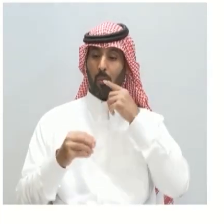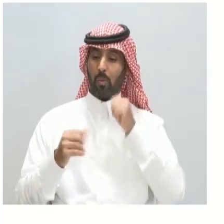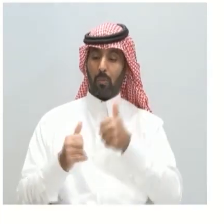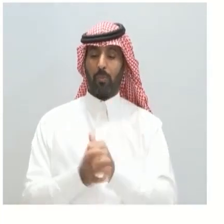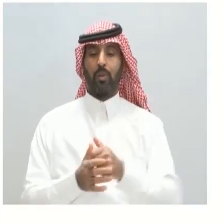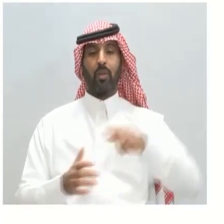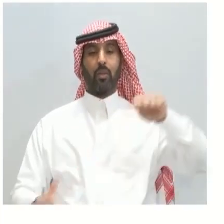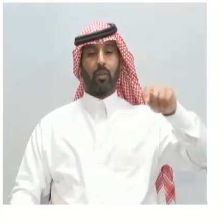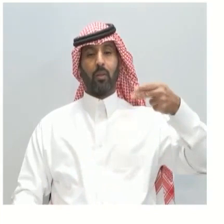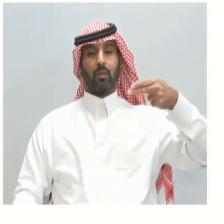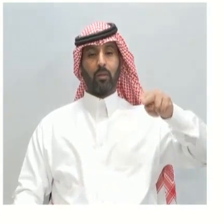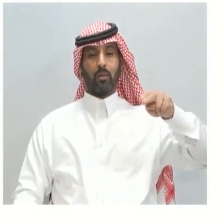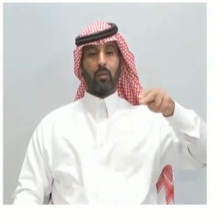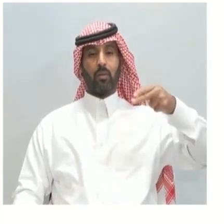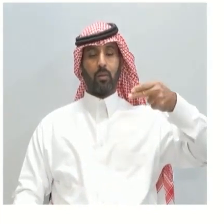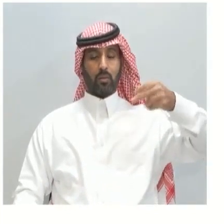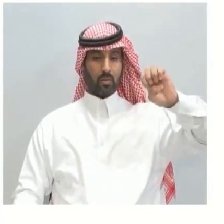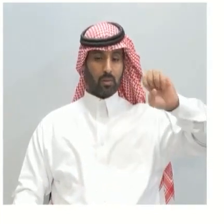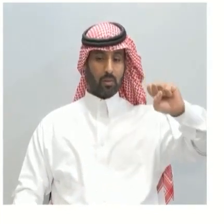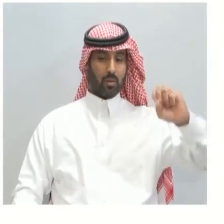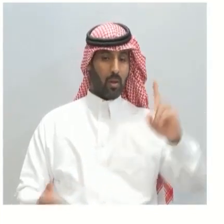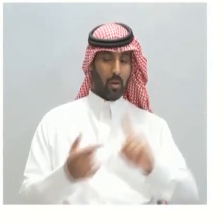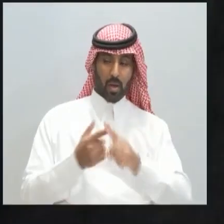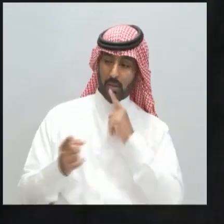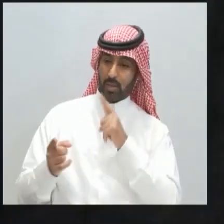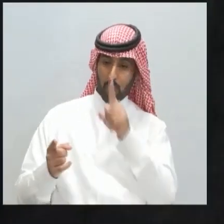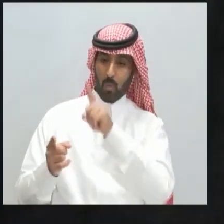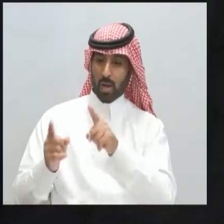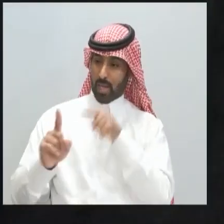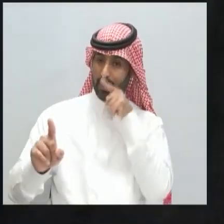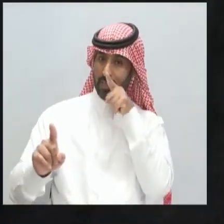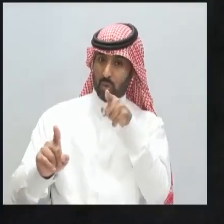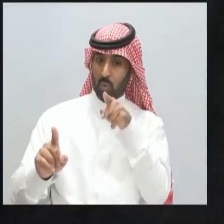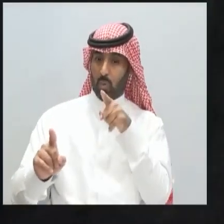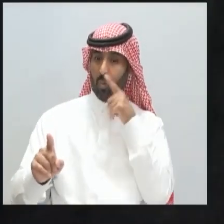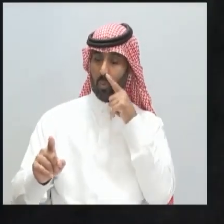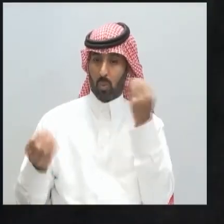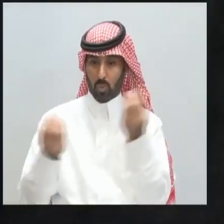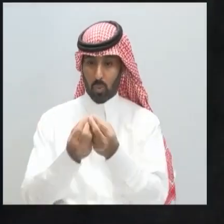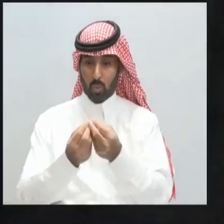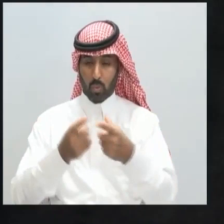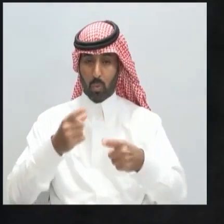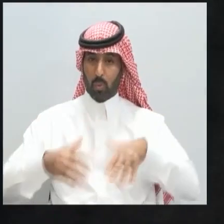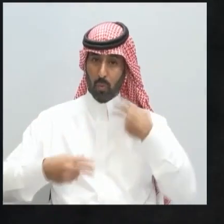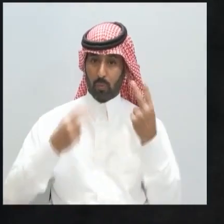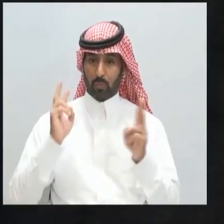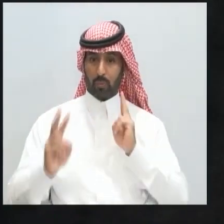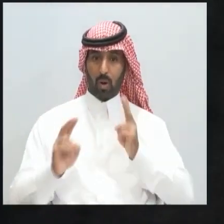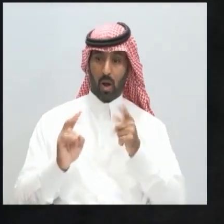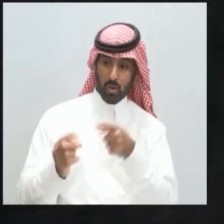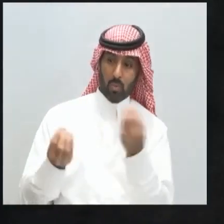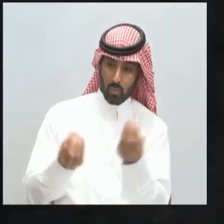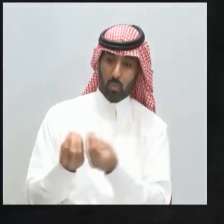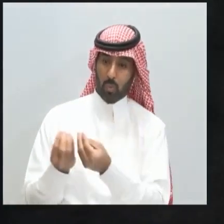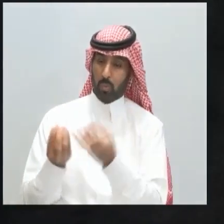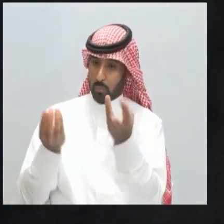merrier. The more, the merrier. When someone asks you, for example, you're having a gathering or a party, and someone asks you, do you want